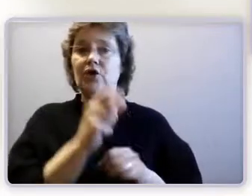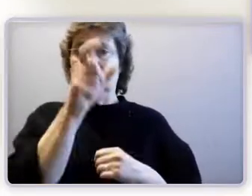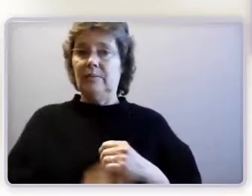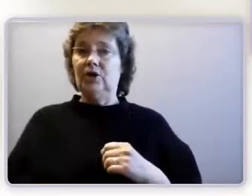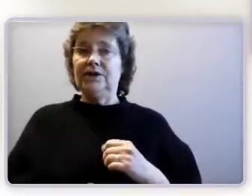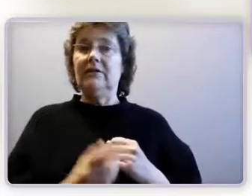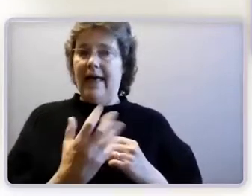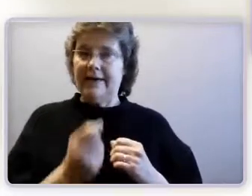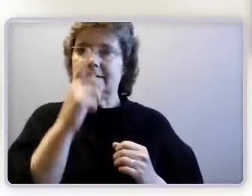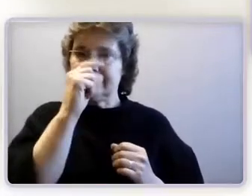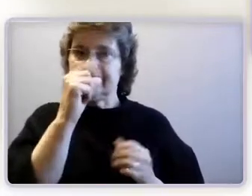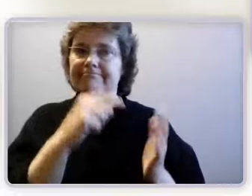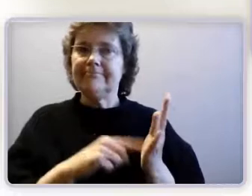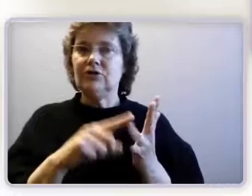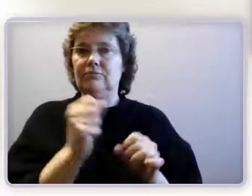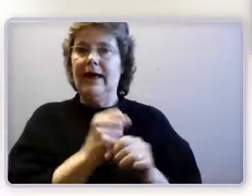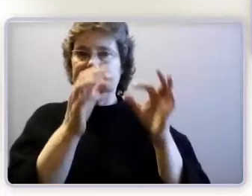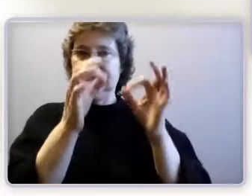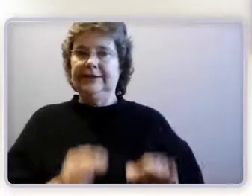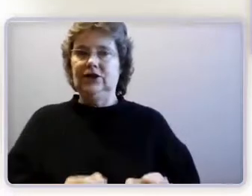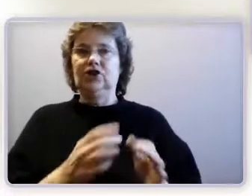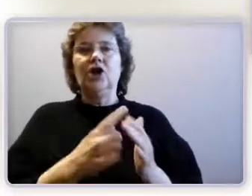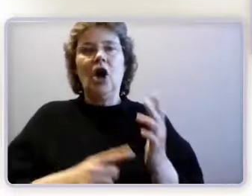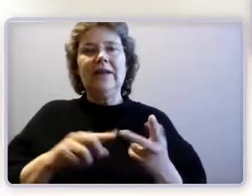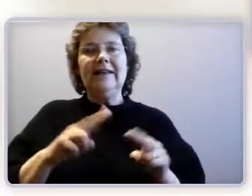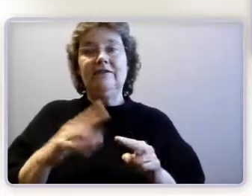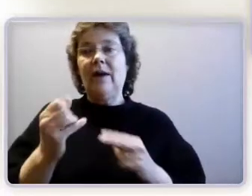capacity unless there is evidence to the contrary.